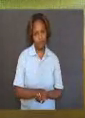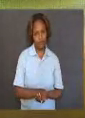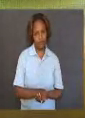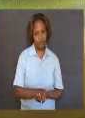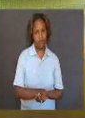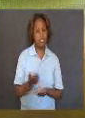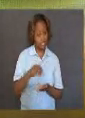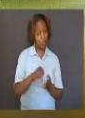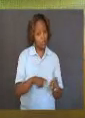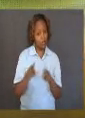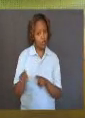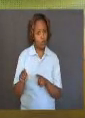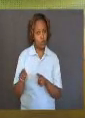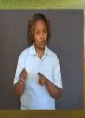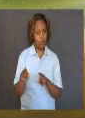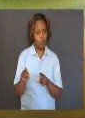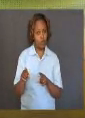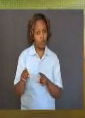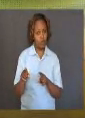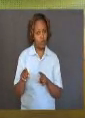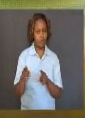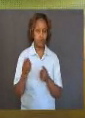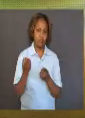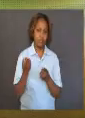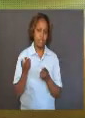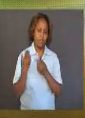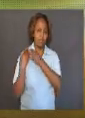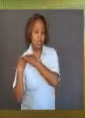and it can be a burden.